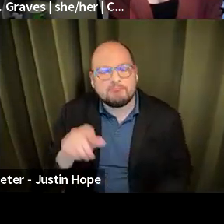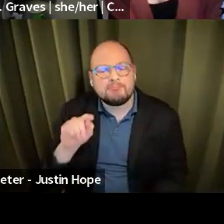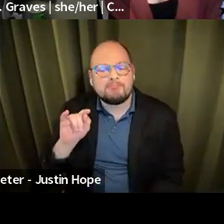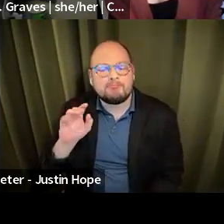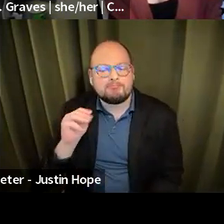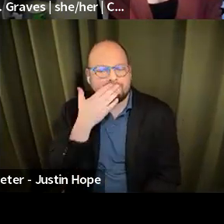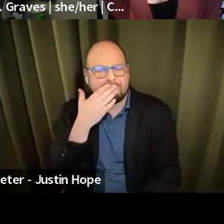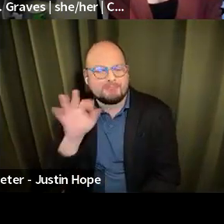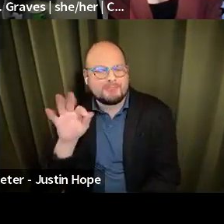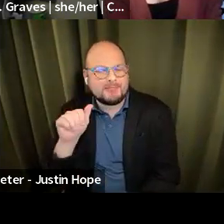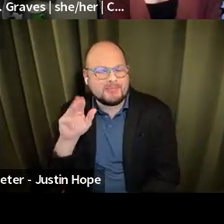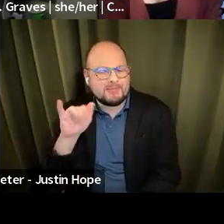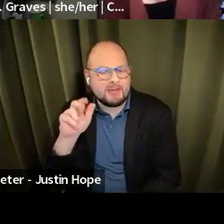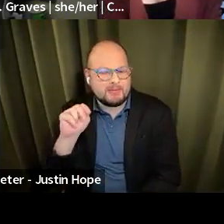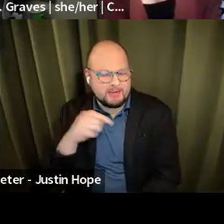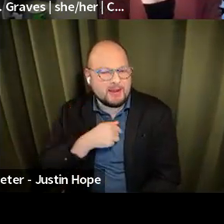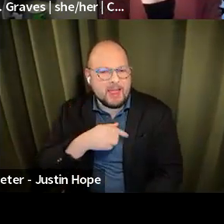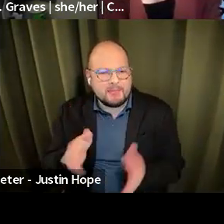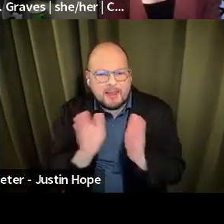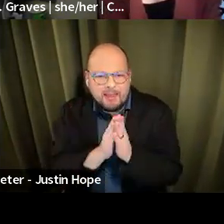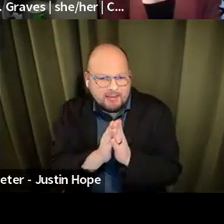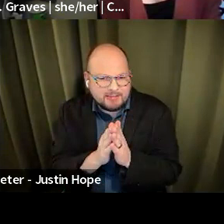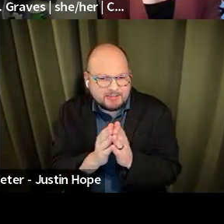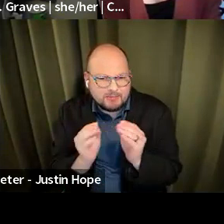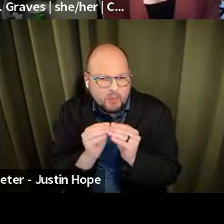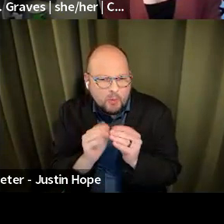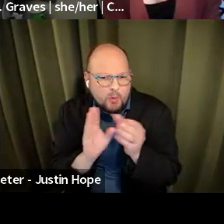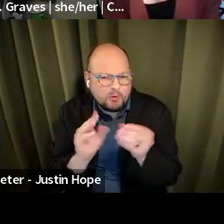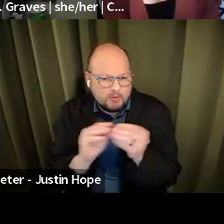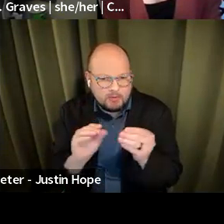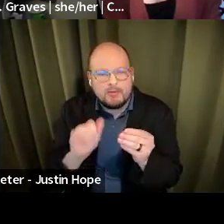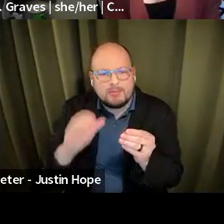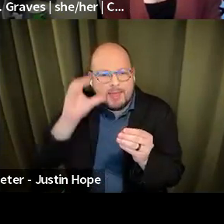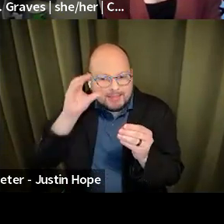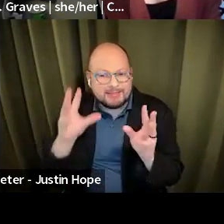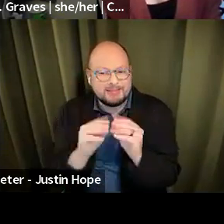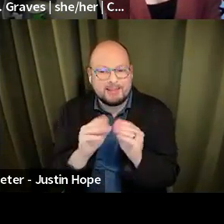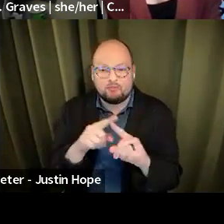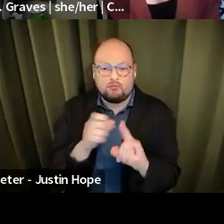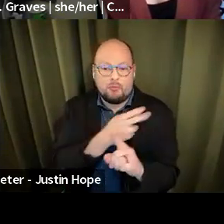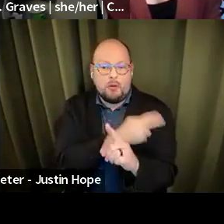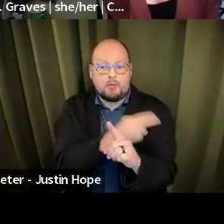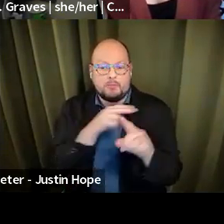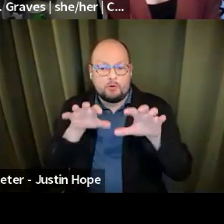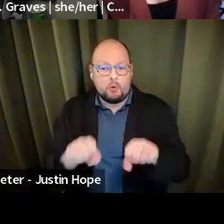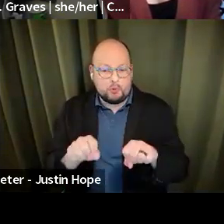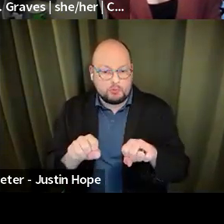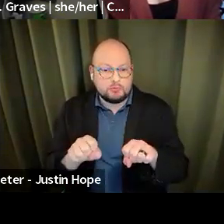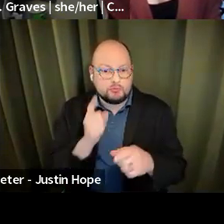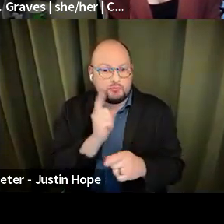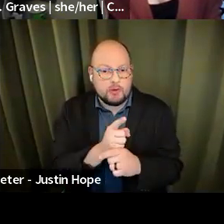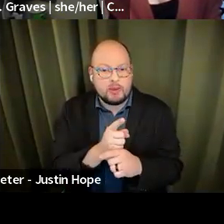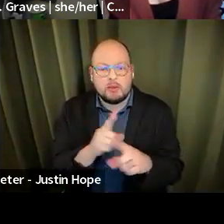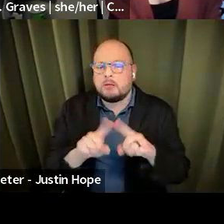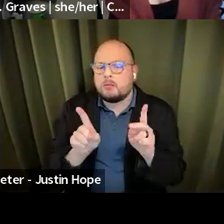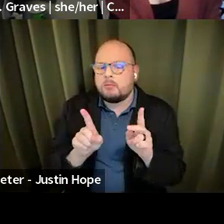up with you. It sounded like the listening sessions were scheduled by the hospital just in general, but that part of what